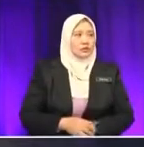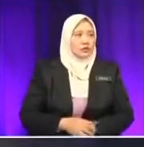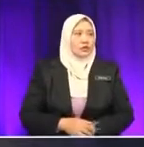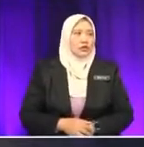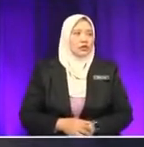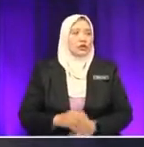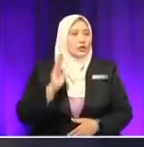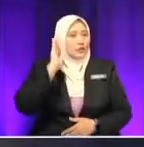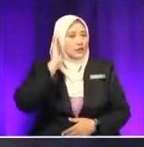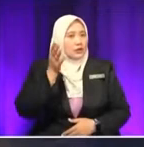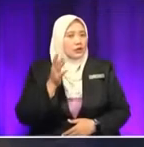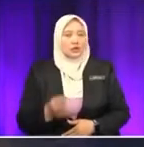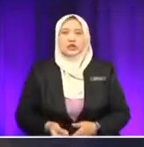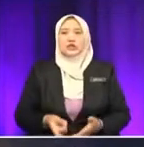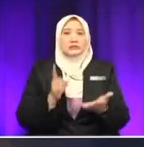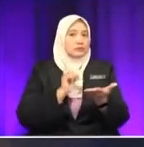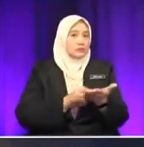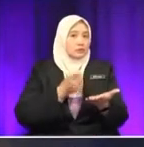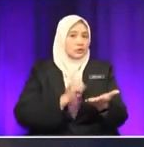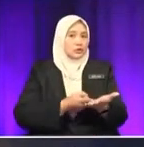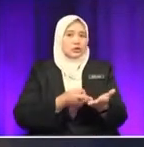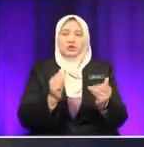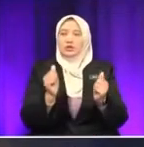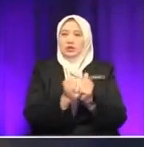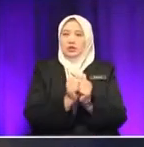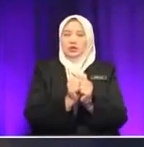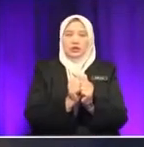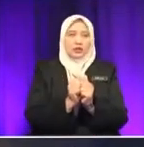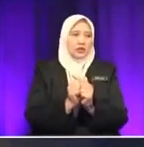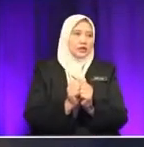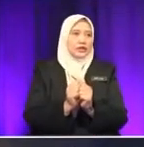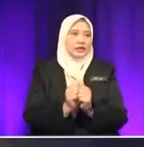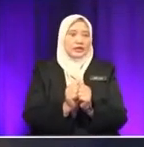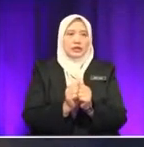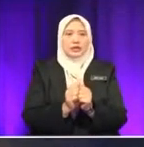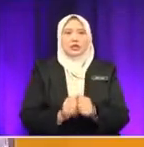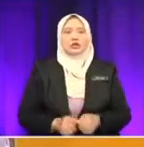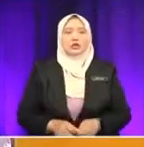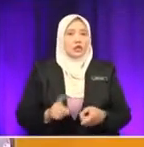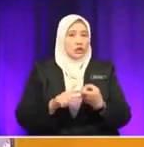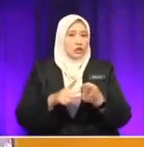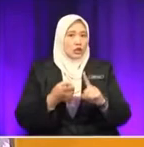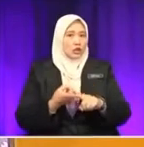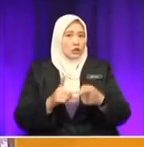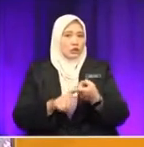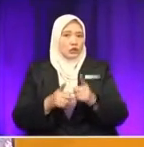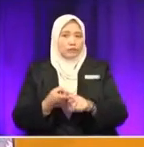partners. And we have different pairs now. Okay. Right? So girls and boys, always remember when it comes to discussion, these are the four crucial things that you